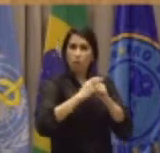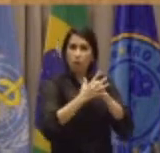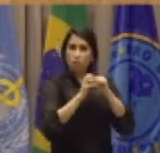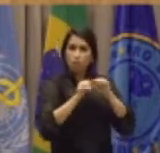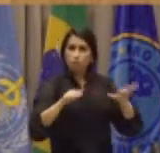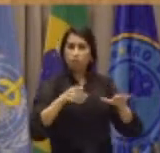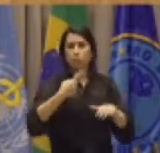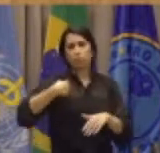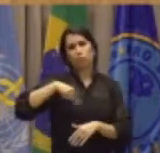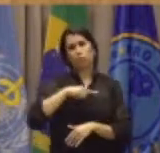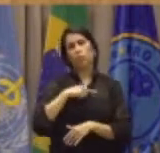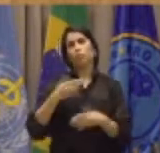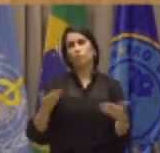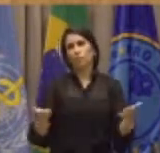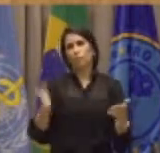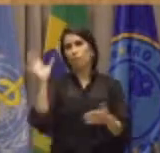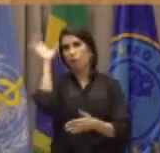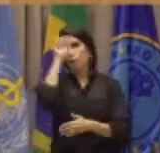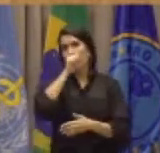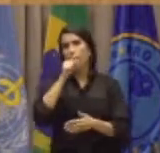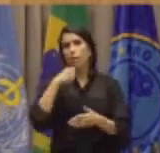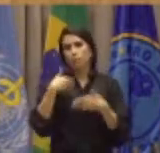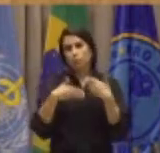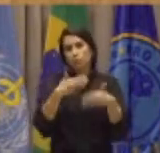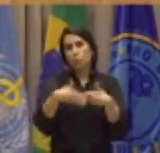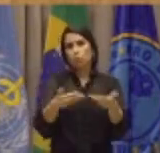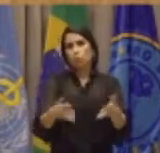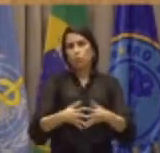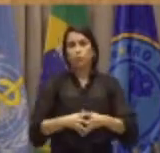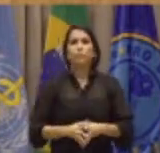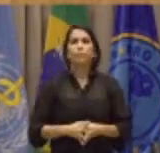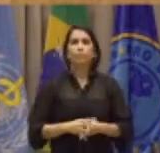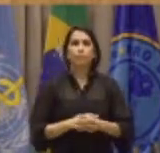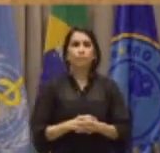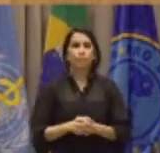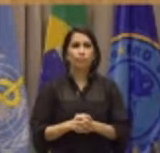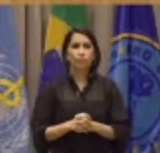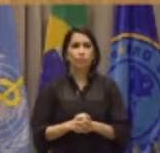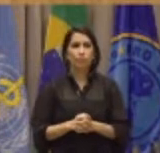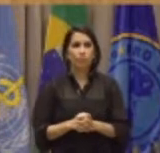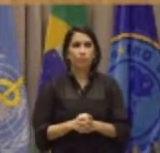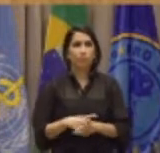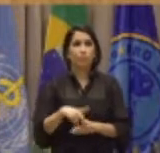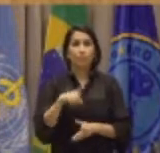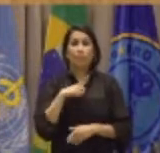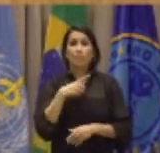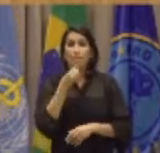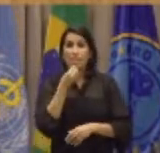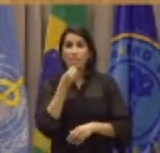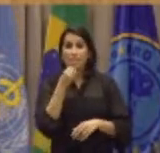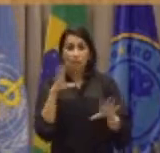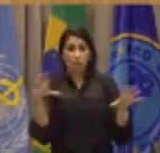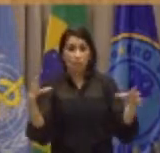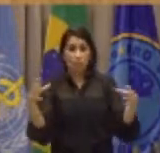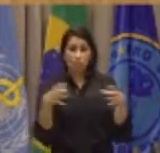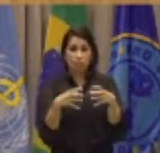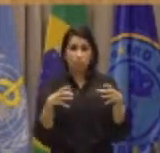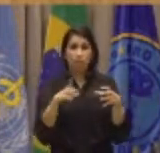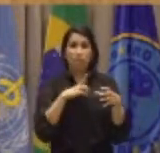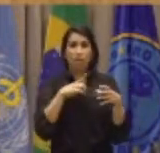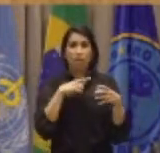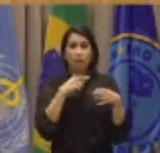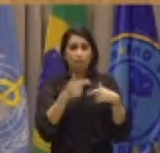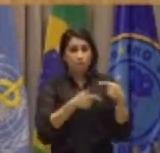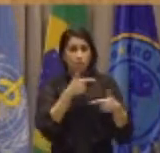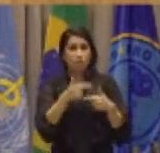this is something that we learned fast, And I think this generates the possibility